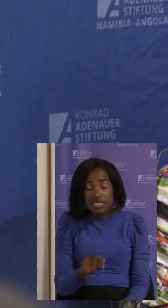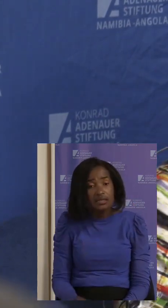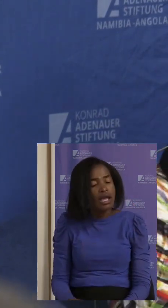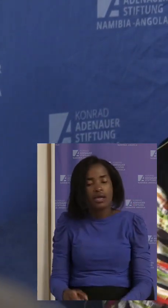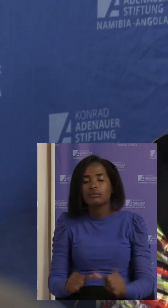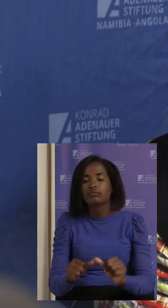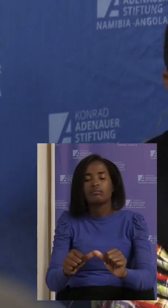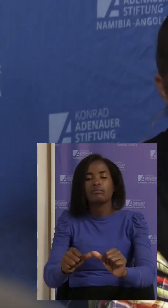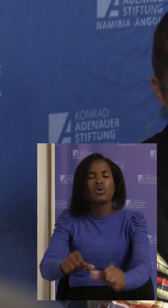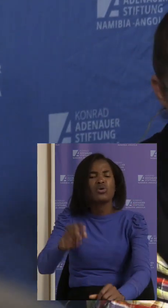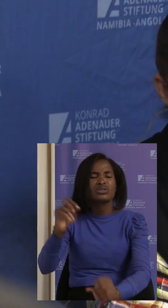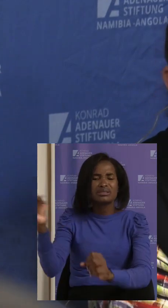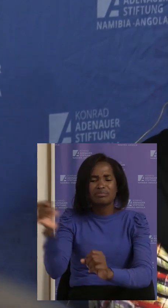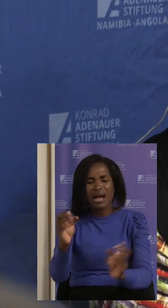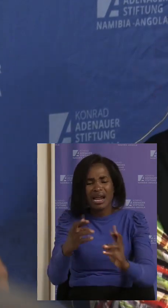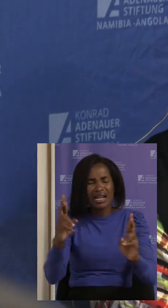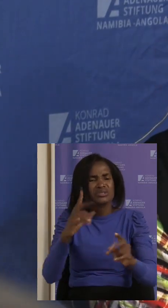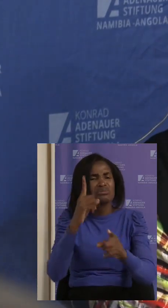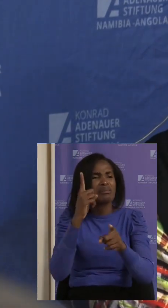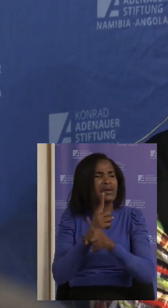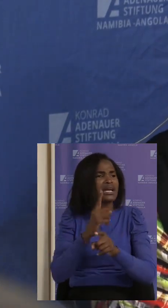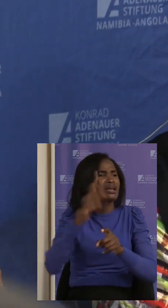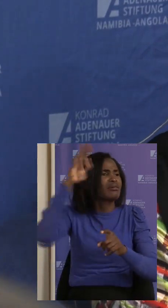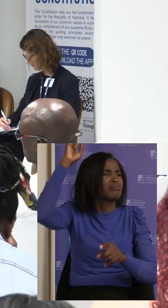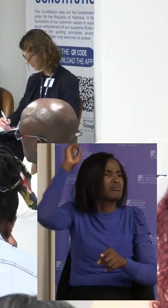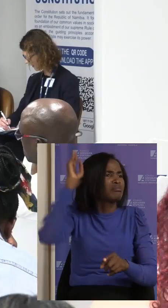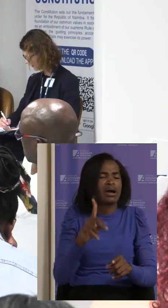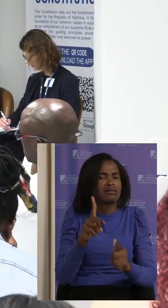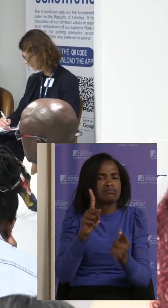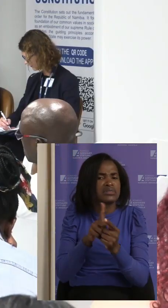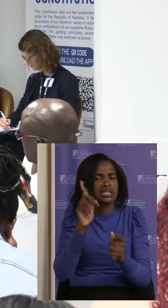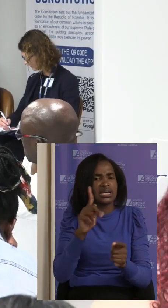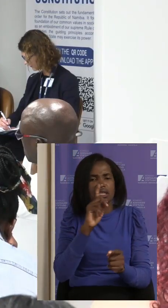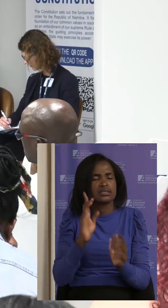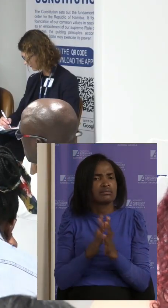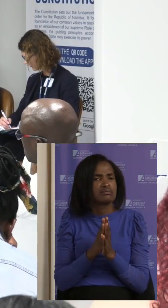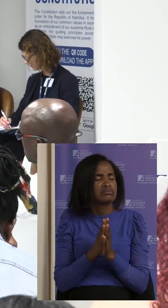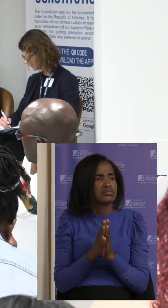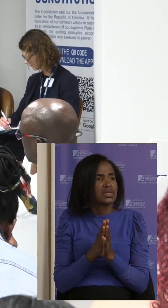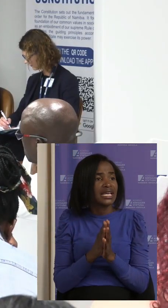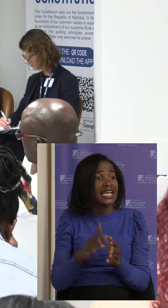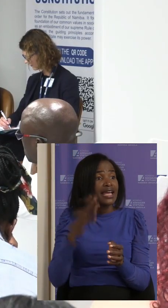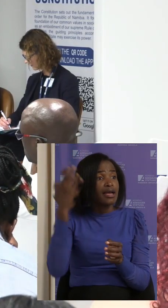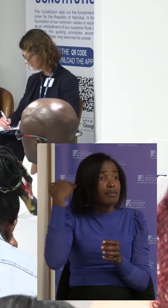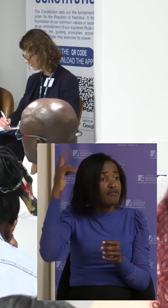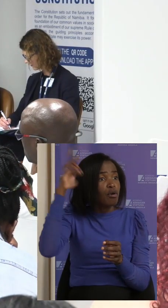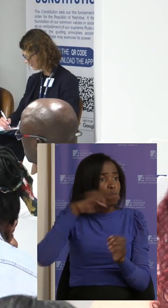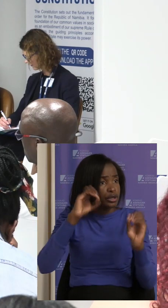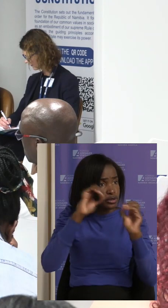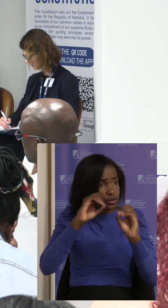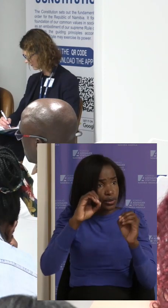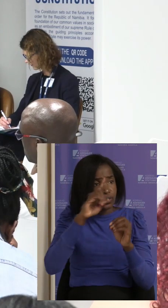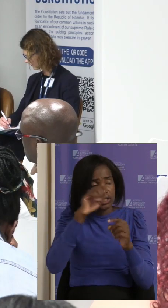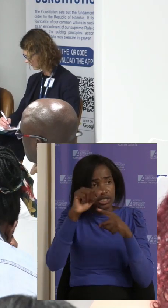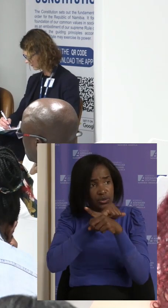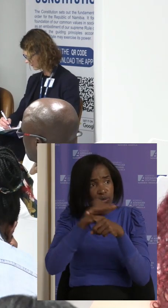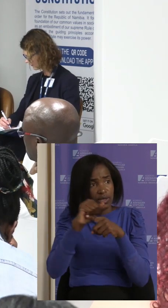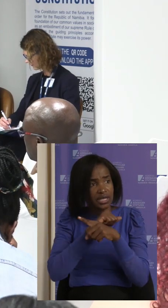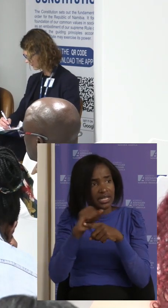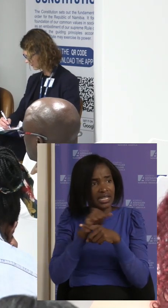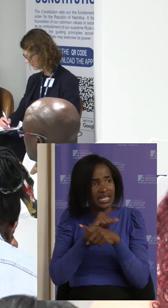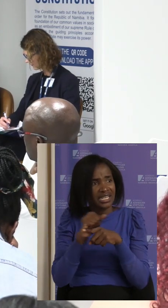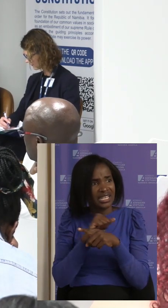system, the revised system. It's because there's no policy. Now the teachers were trained in a mispill,